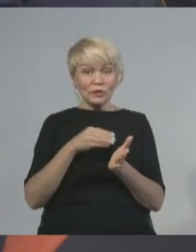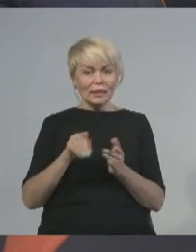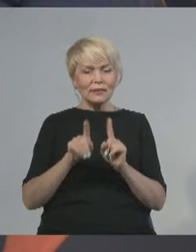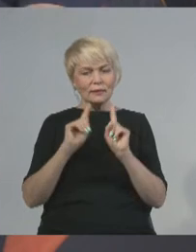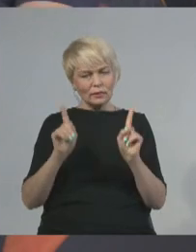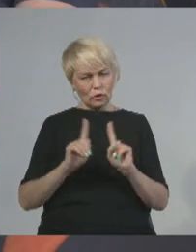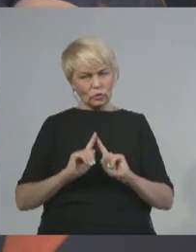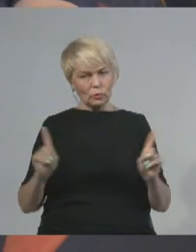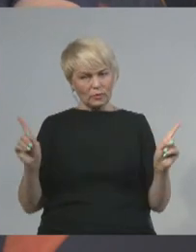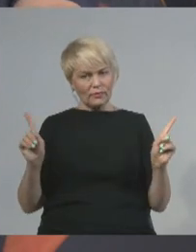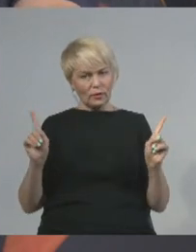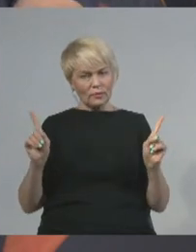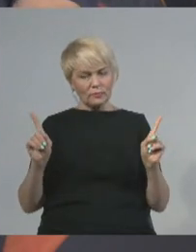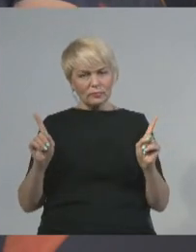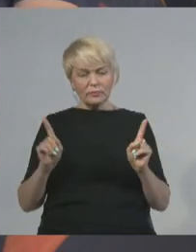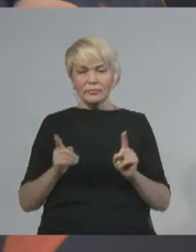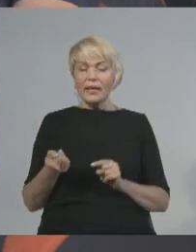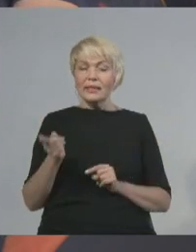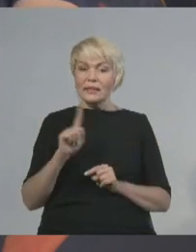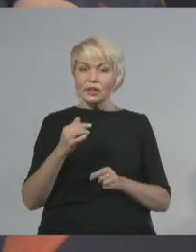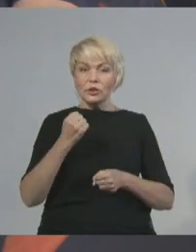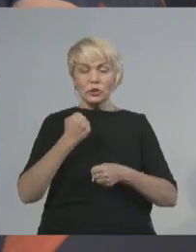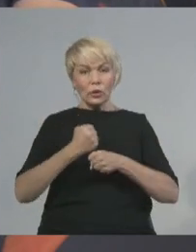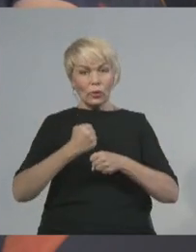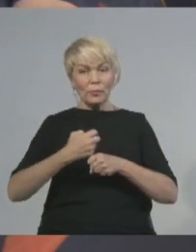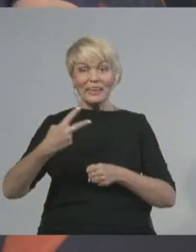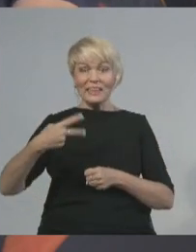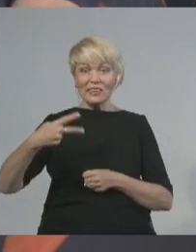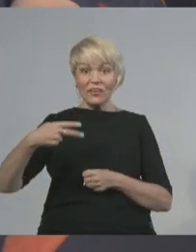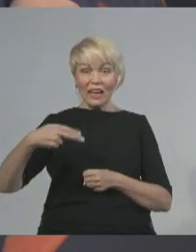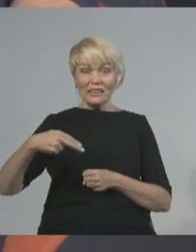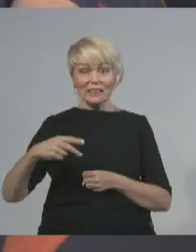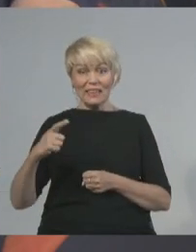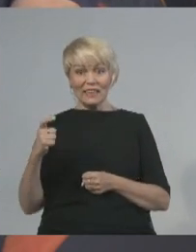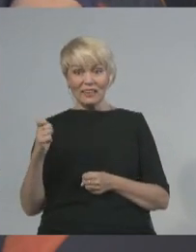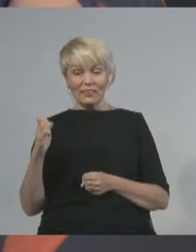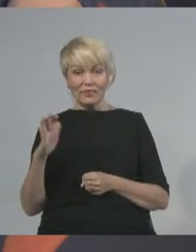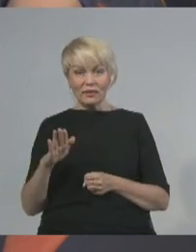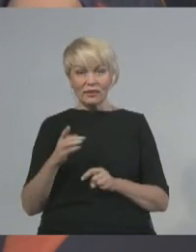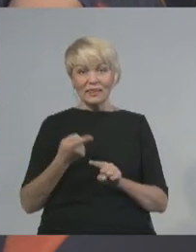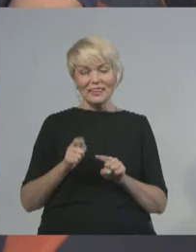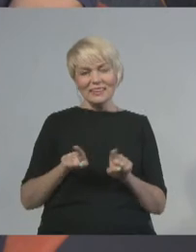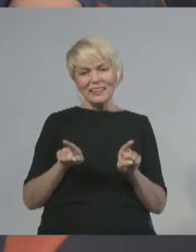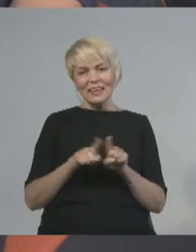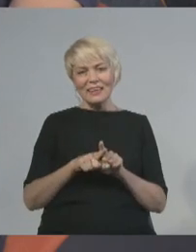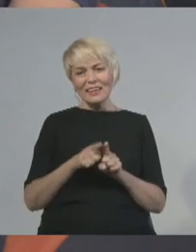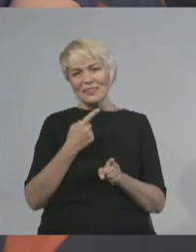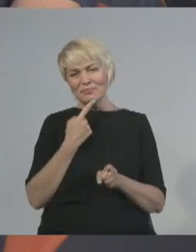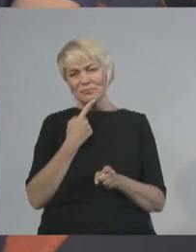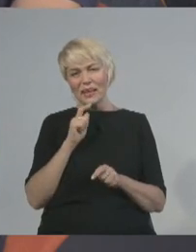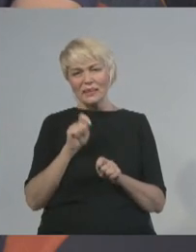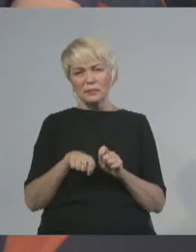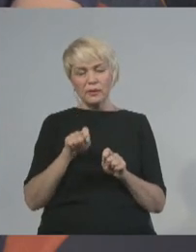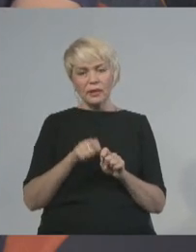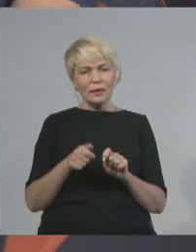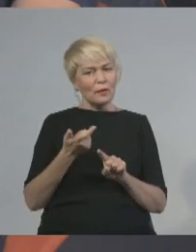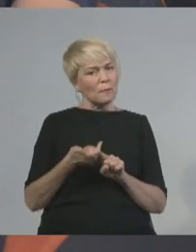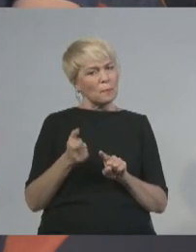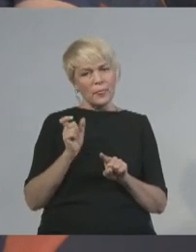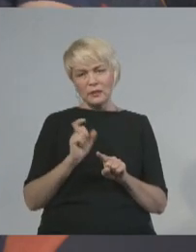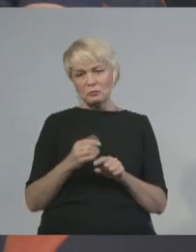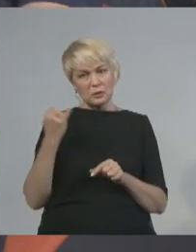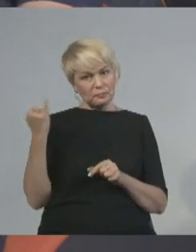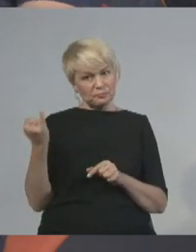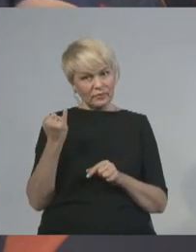logics of journalism especially regional regional journalism what